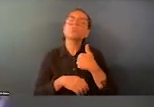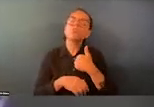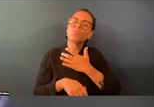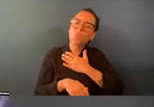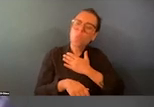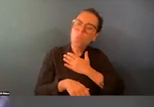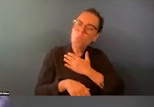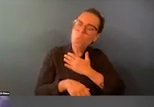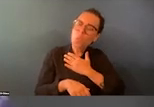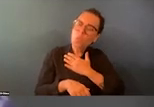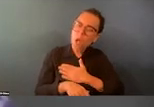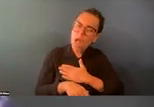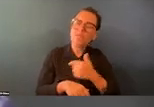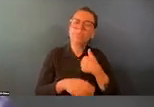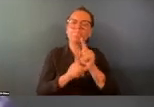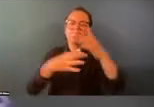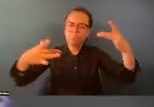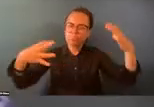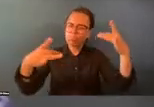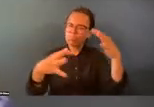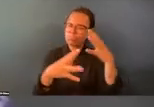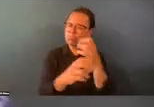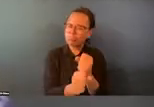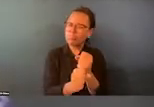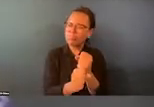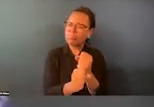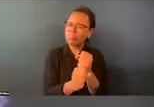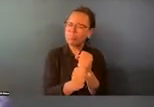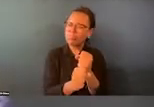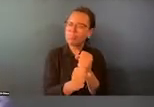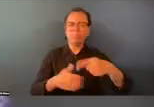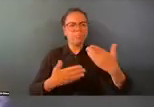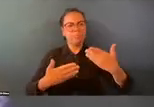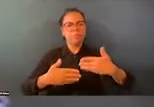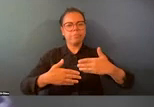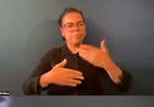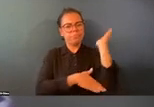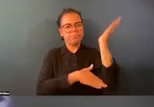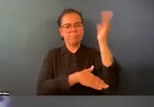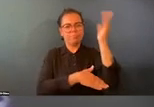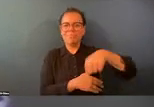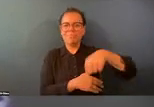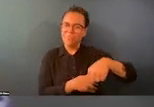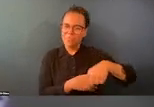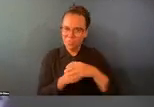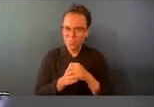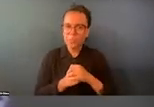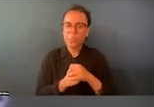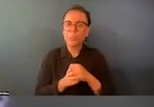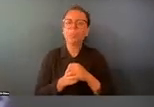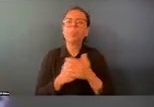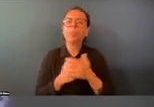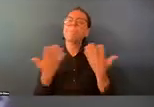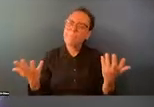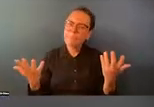to summarize the recommendations that were made during this session and to